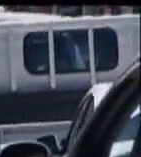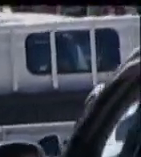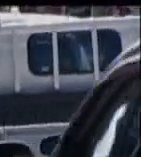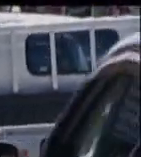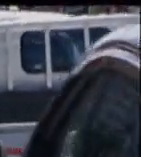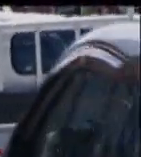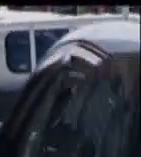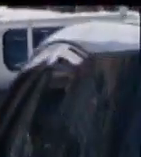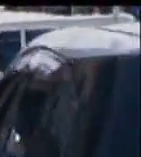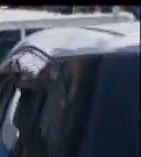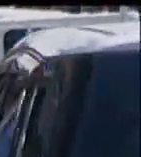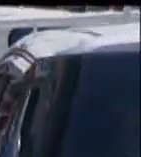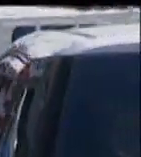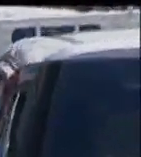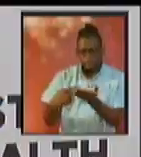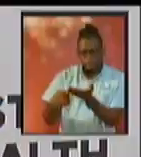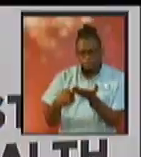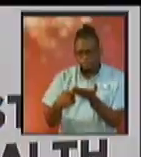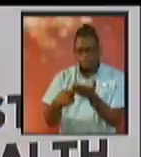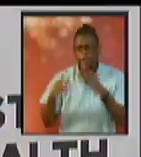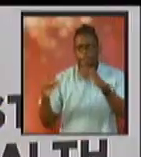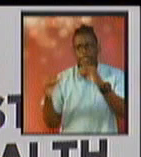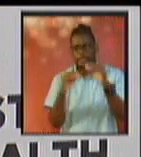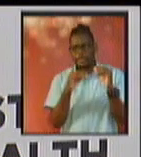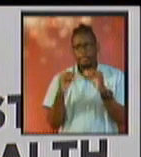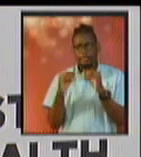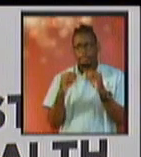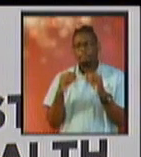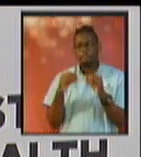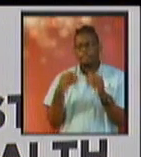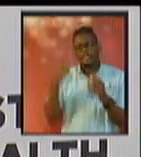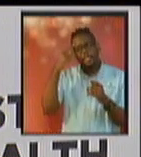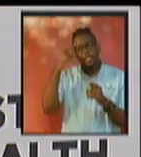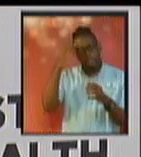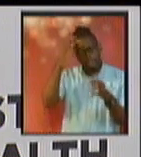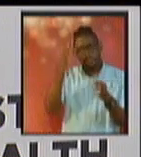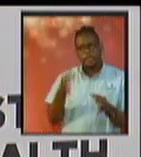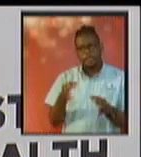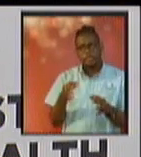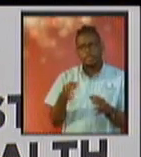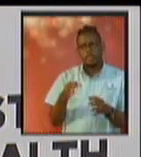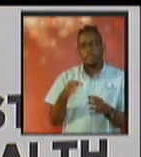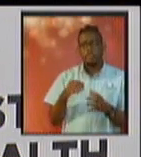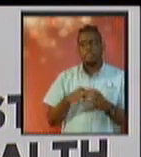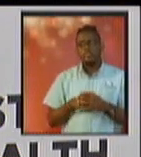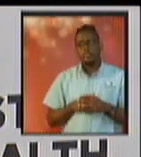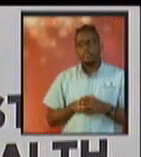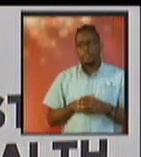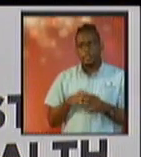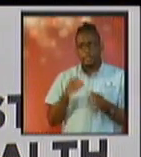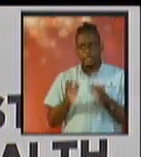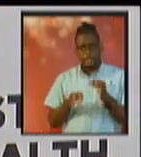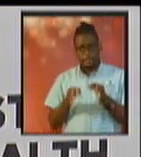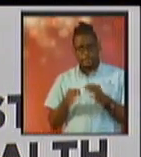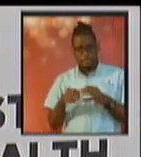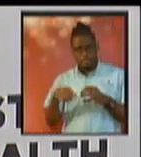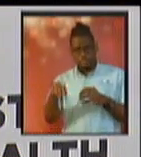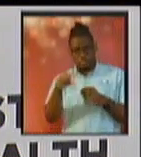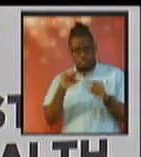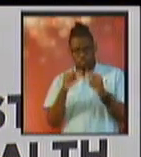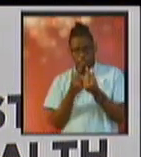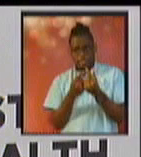governments a more informed choice. So if member states say they want a lot of the vaccines, we will negotiate the